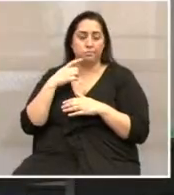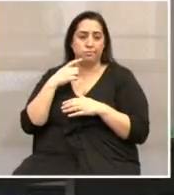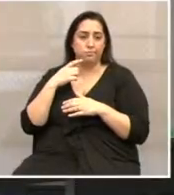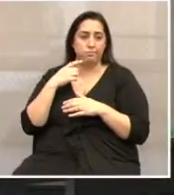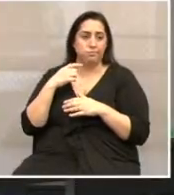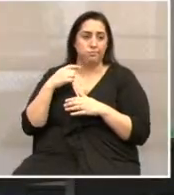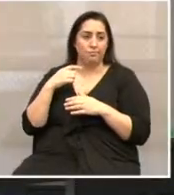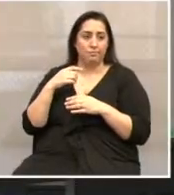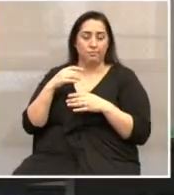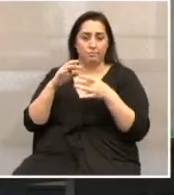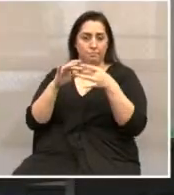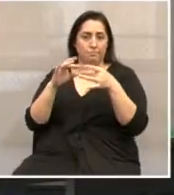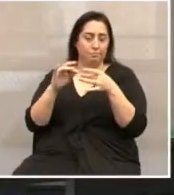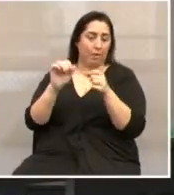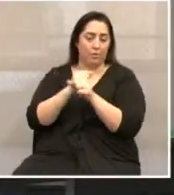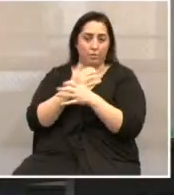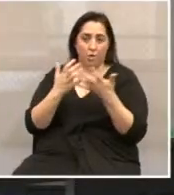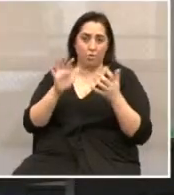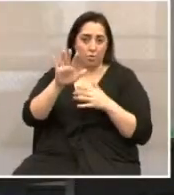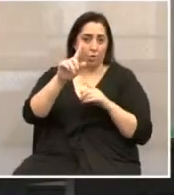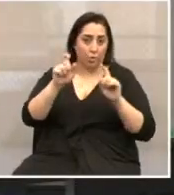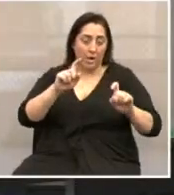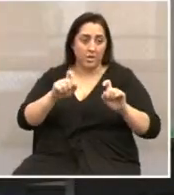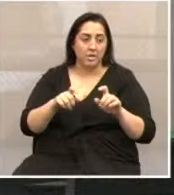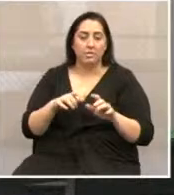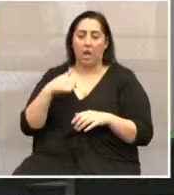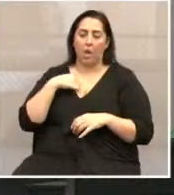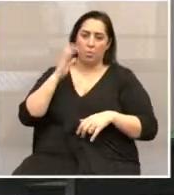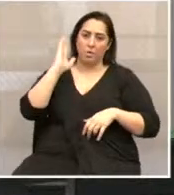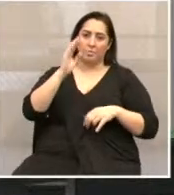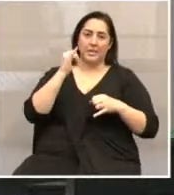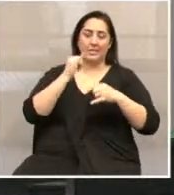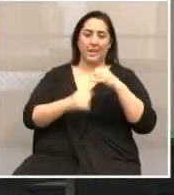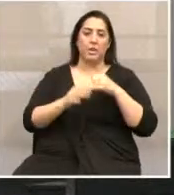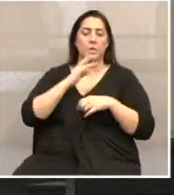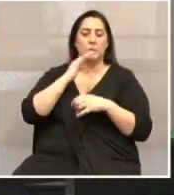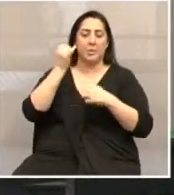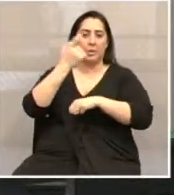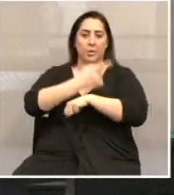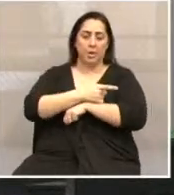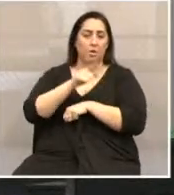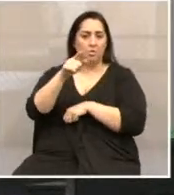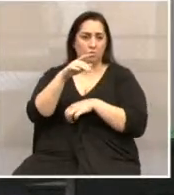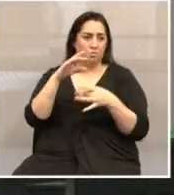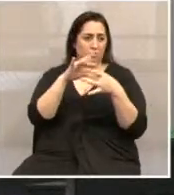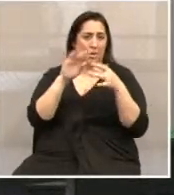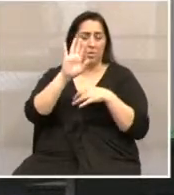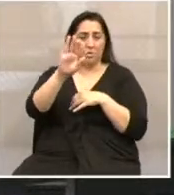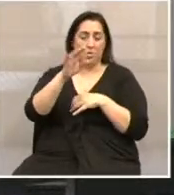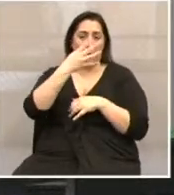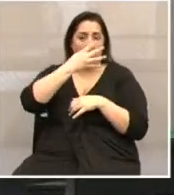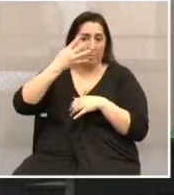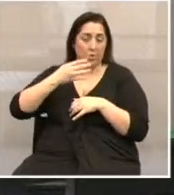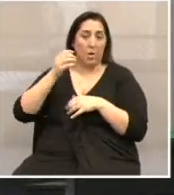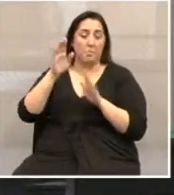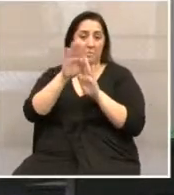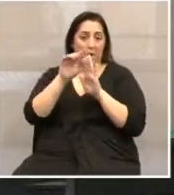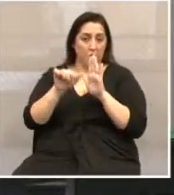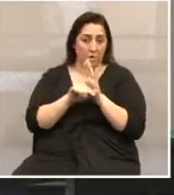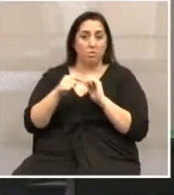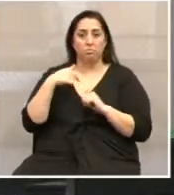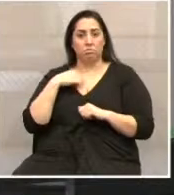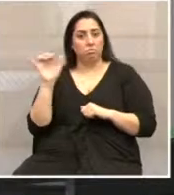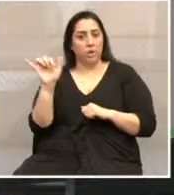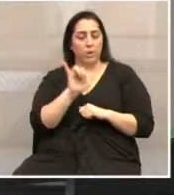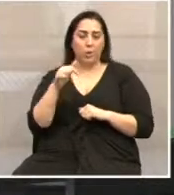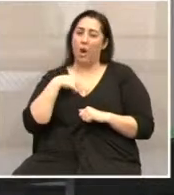I guess I am the last to speak today. All of you talked about your immigrant backgrounds, and I, too, have an immigrant background